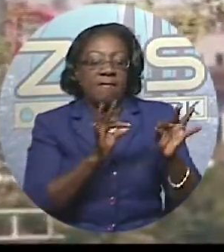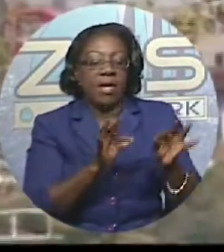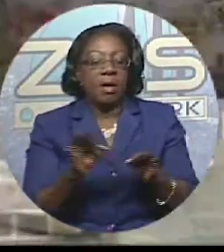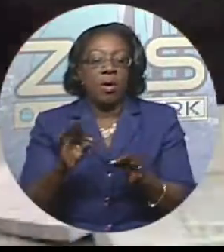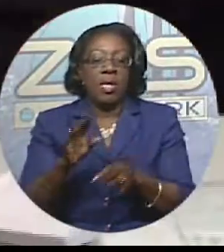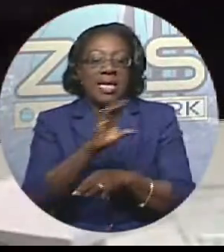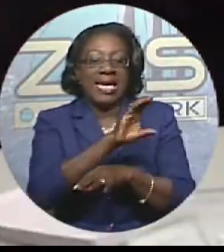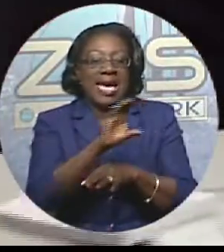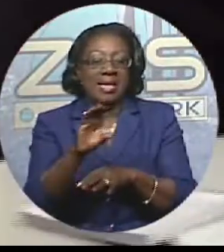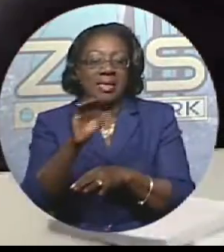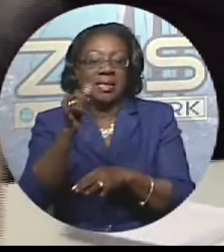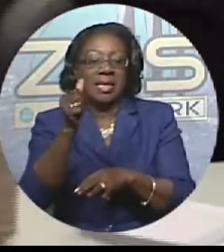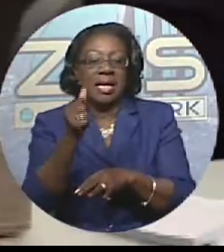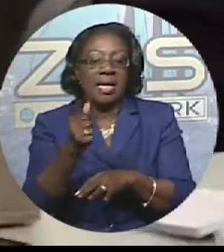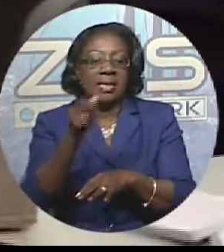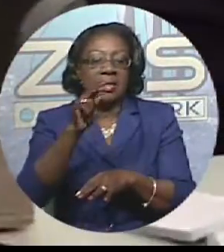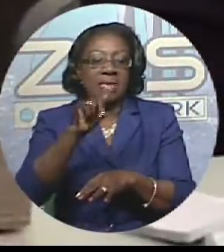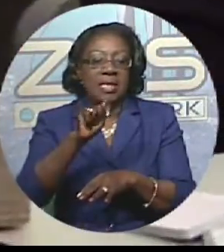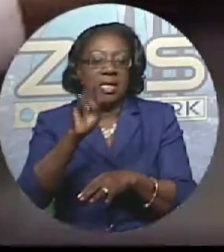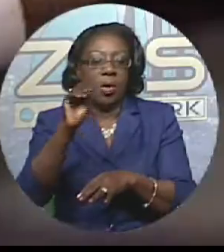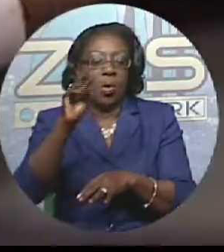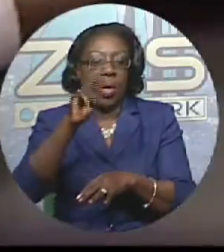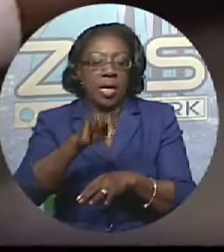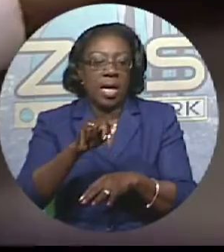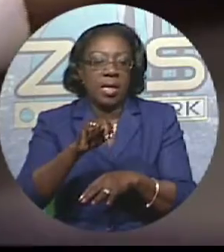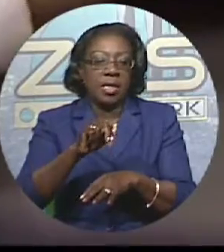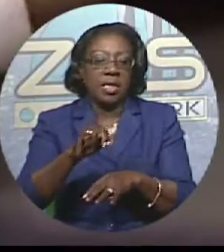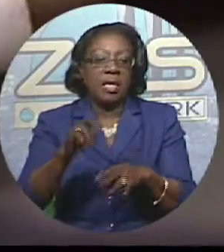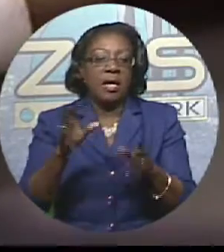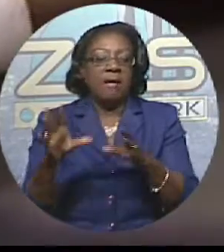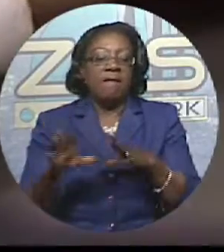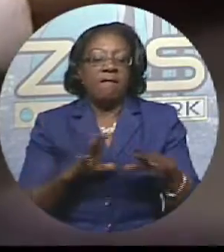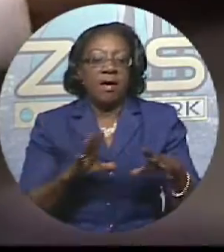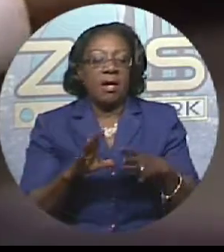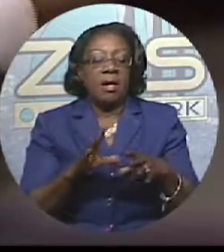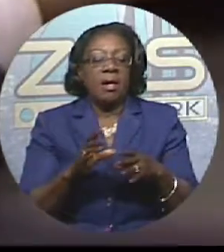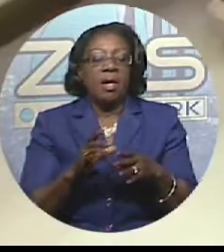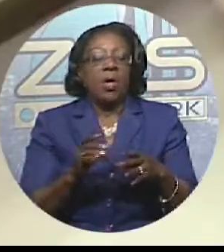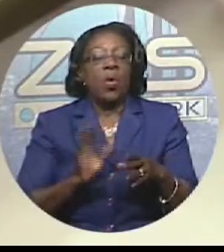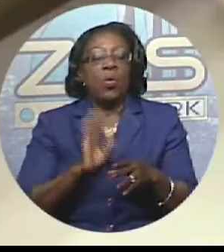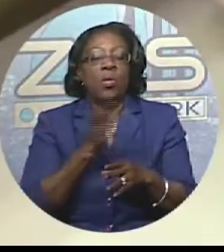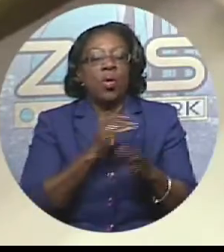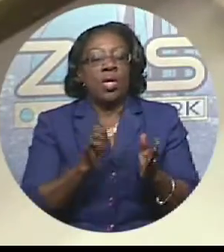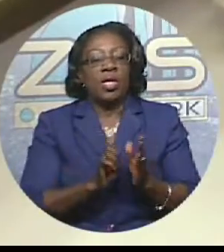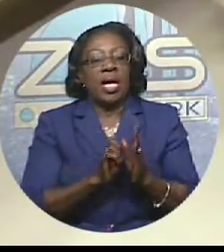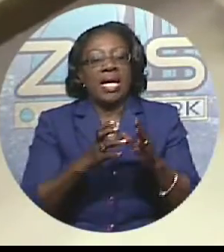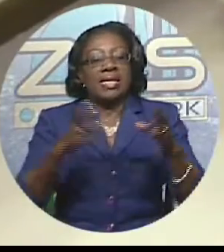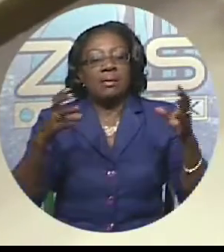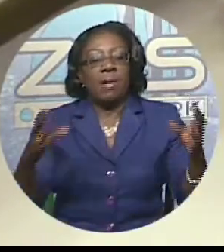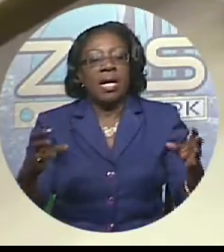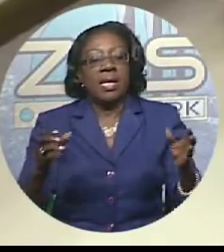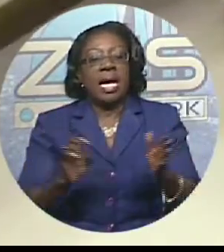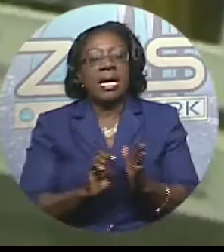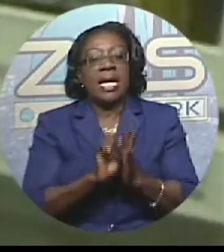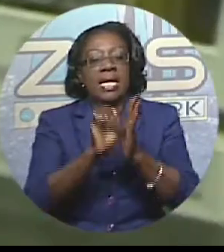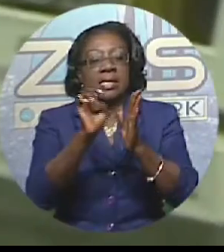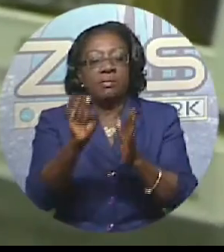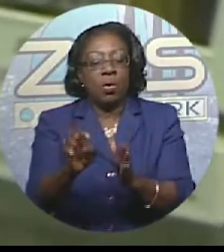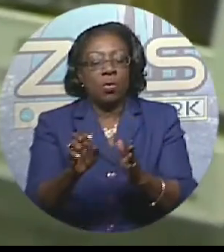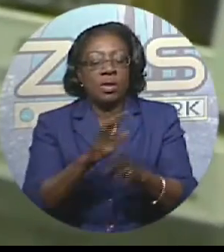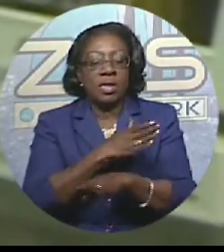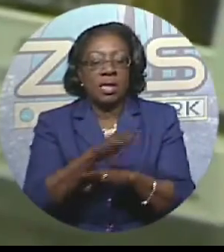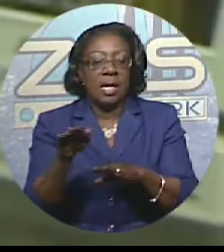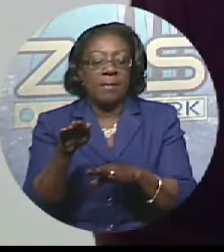Fair. And the reason why we chose the Canton Fair is because we want to expand the investment appetite